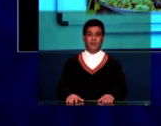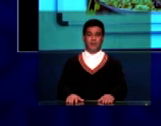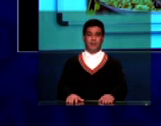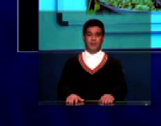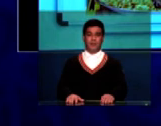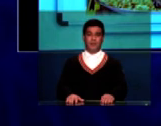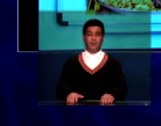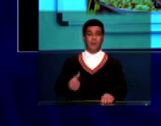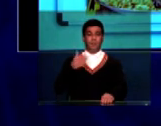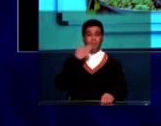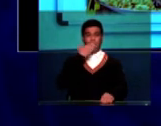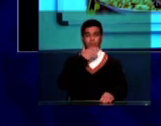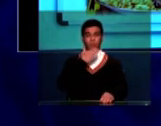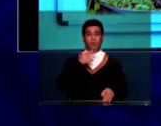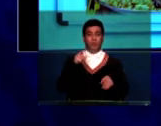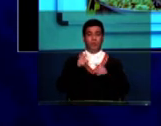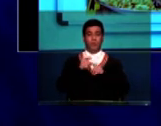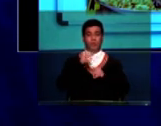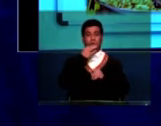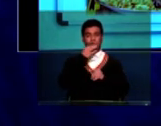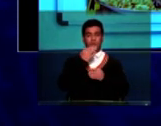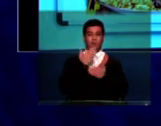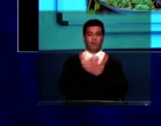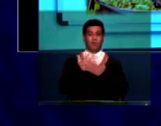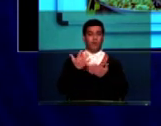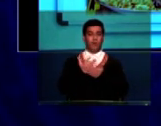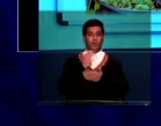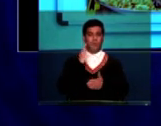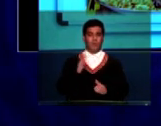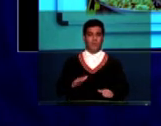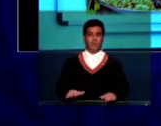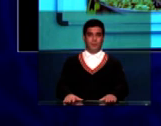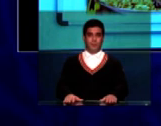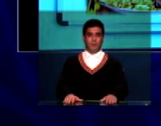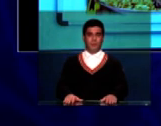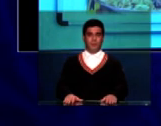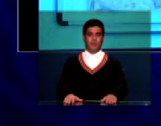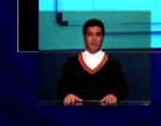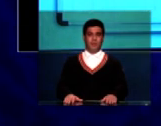turib, palovni ham yoqtirish ehtimolligini toping.